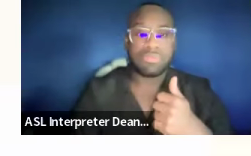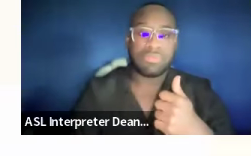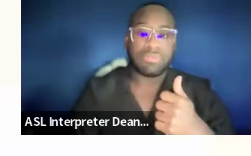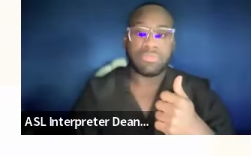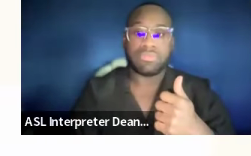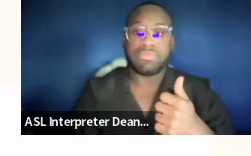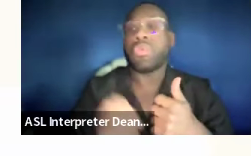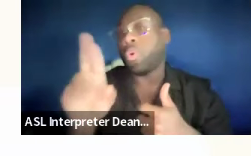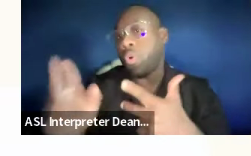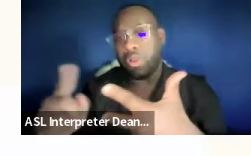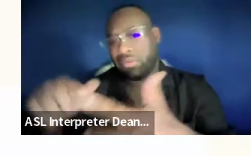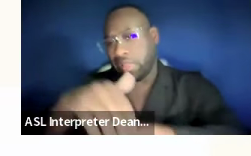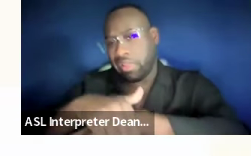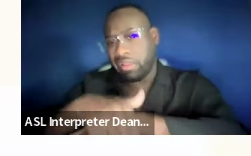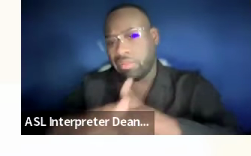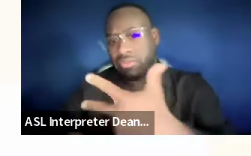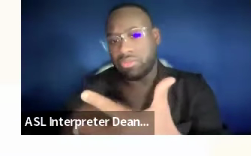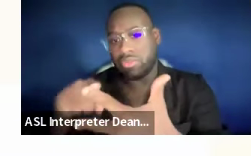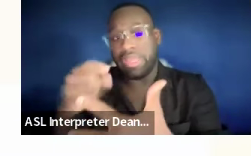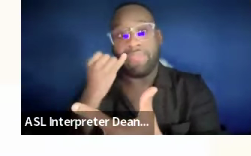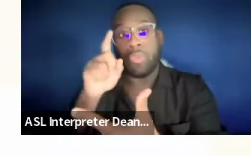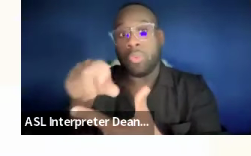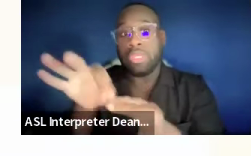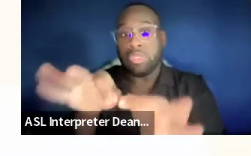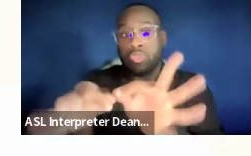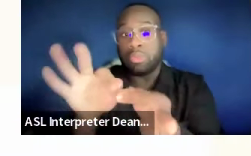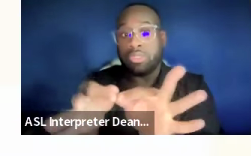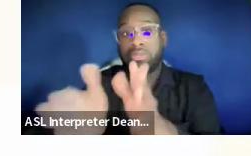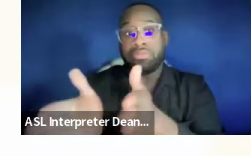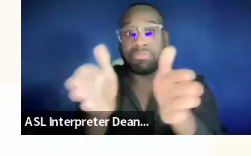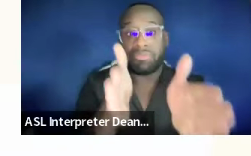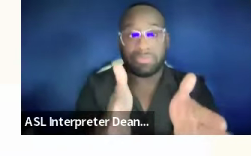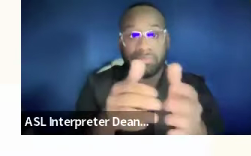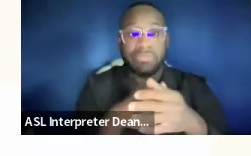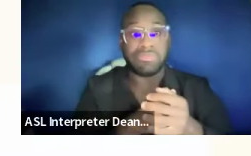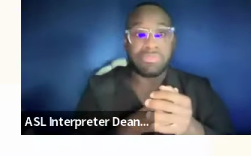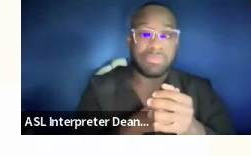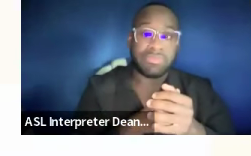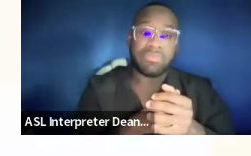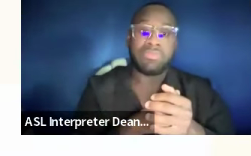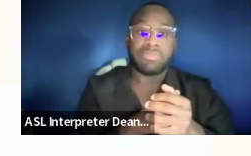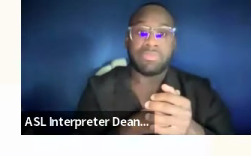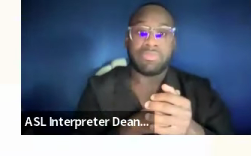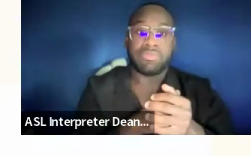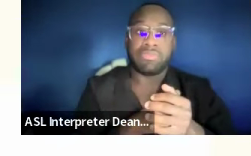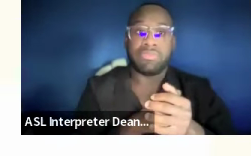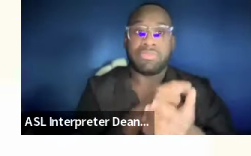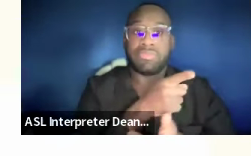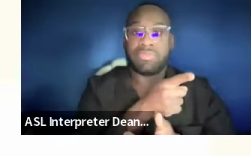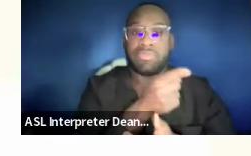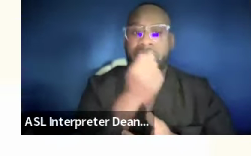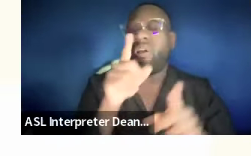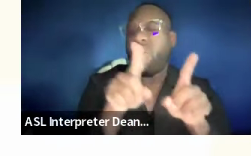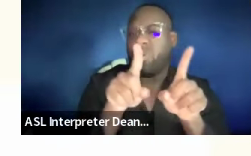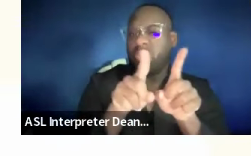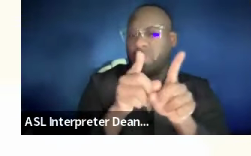o inglés. Y me está diciendo el intérprete que tienen que escoger algún lenguaje. And the interpreter is telling me that you'll have to choose a